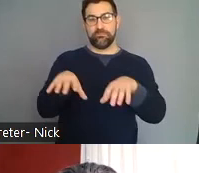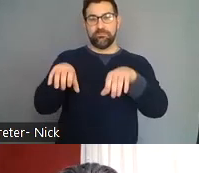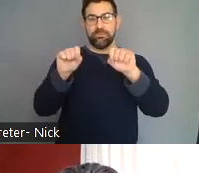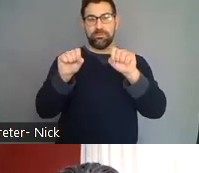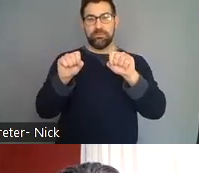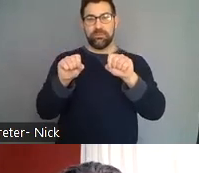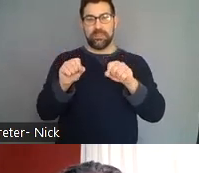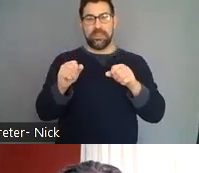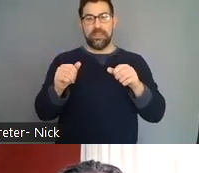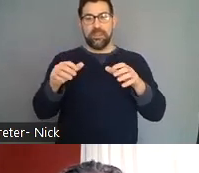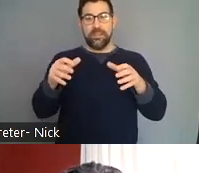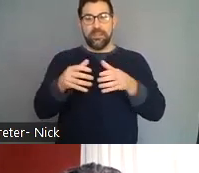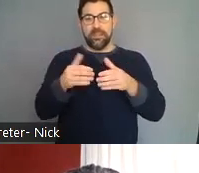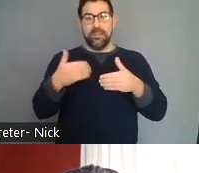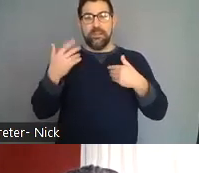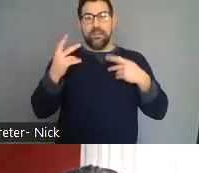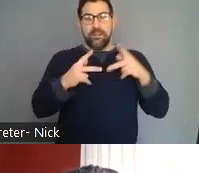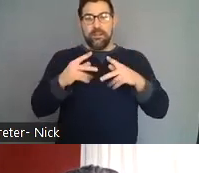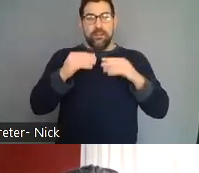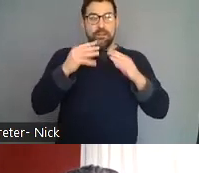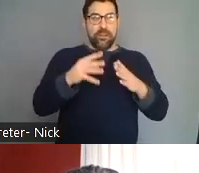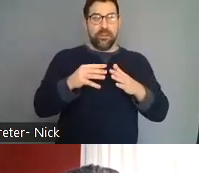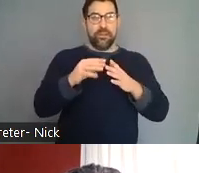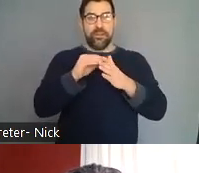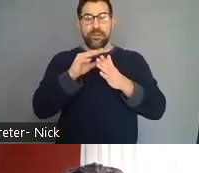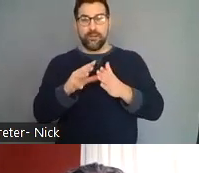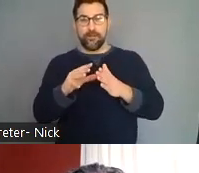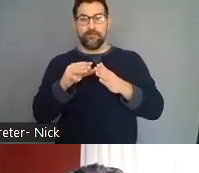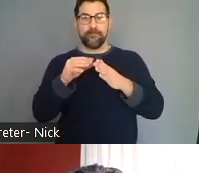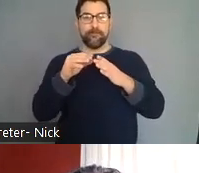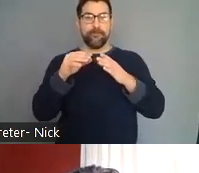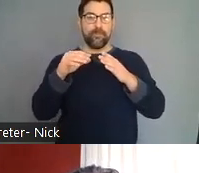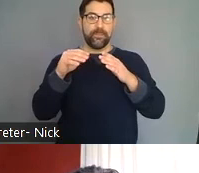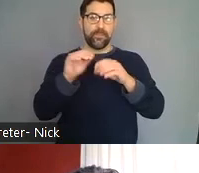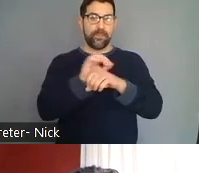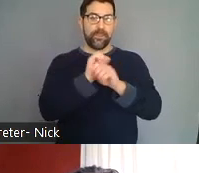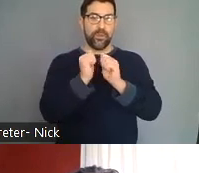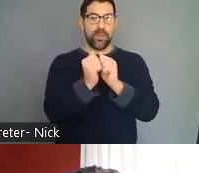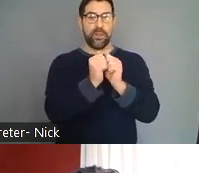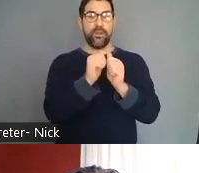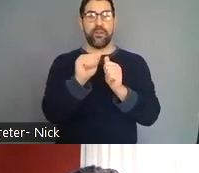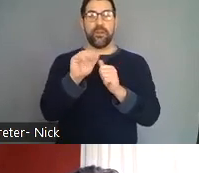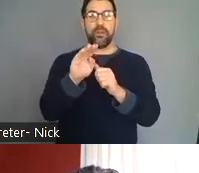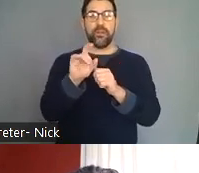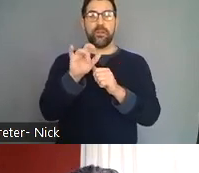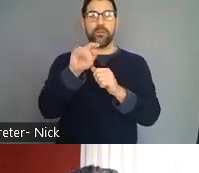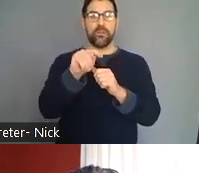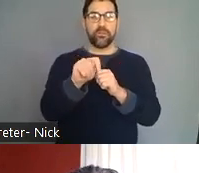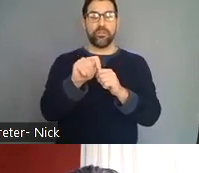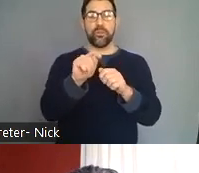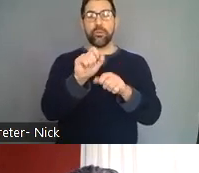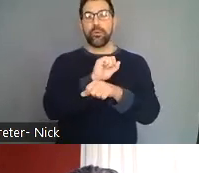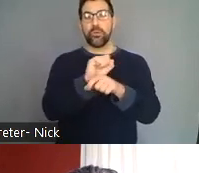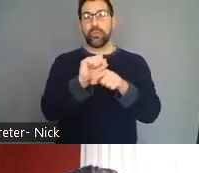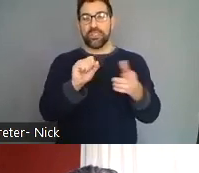know, young people, adults, students, teachers working together to do abolitionist work. So it's super exciting. And she's